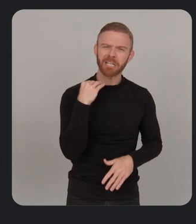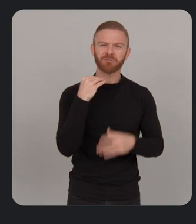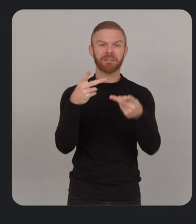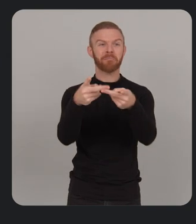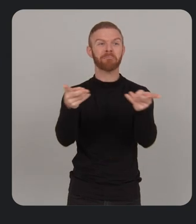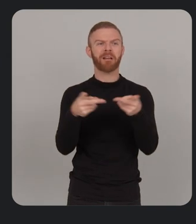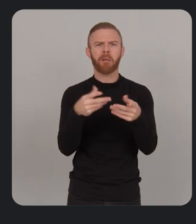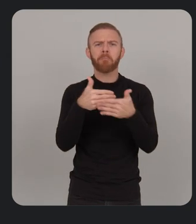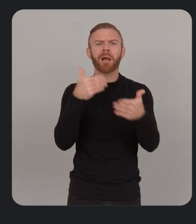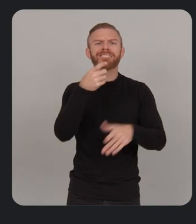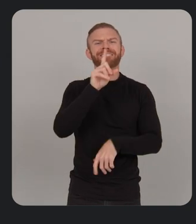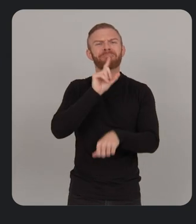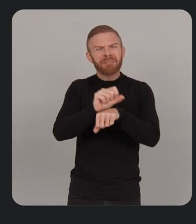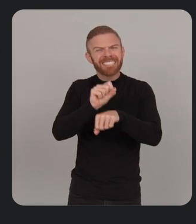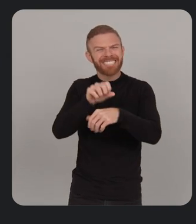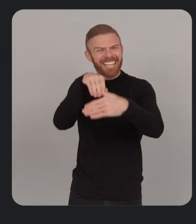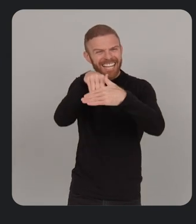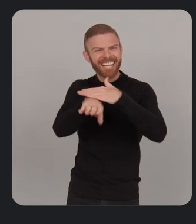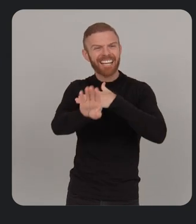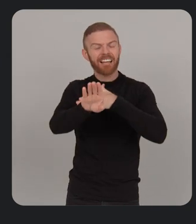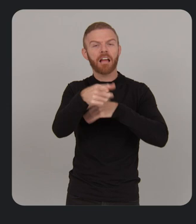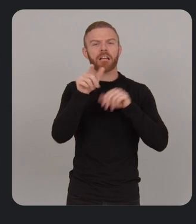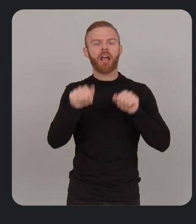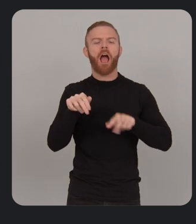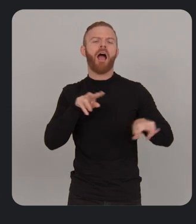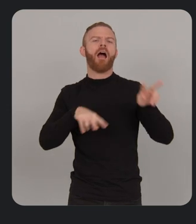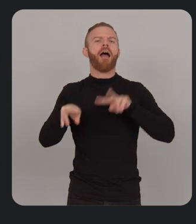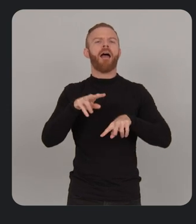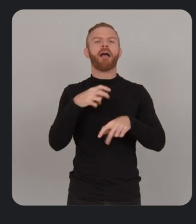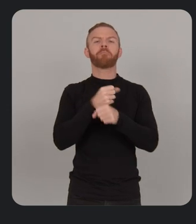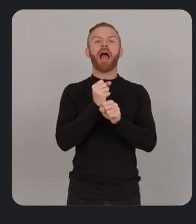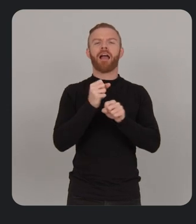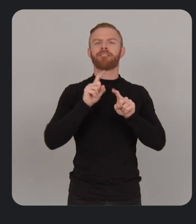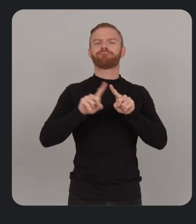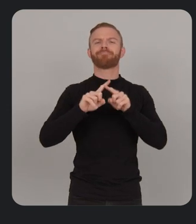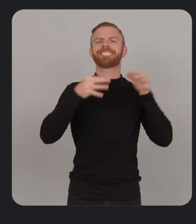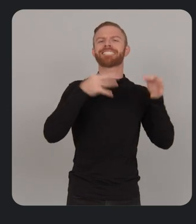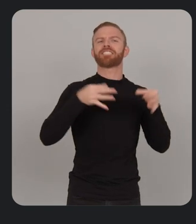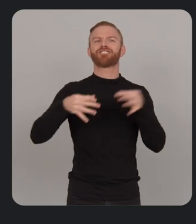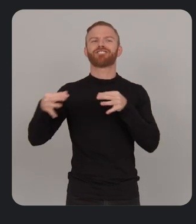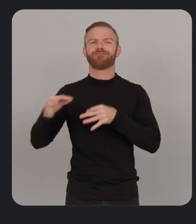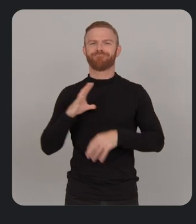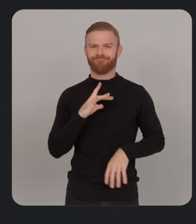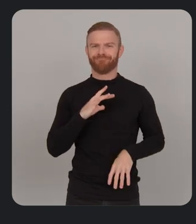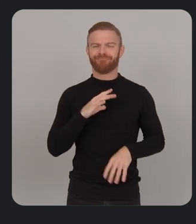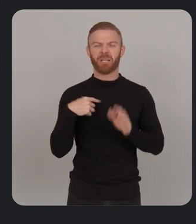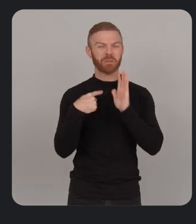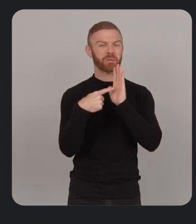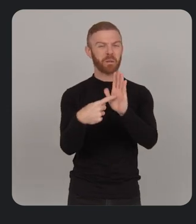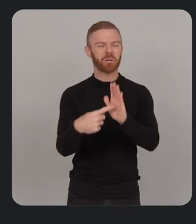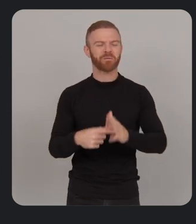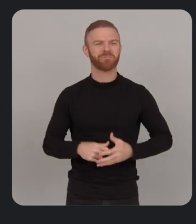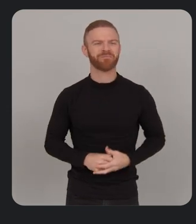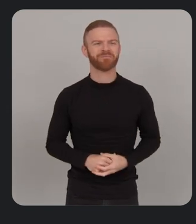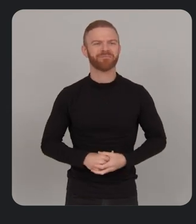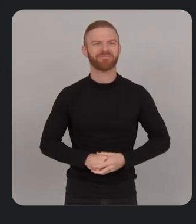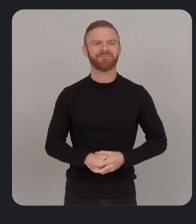place before you ever step inside, so you can make more informed decisions. Let me show you what I mean.